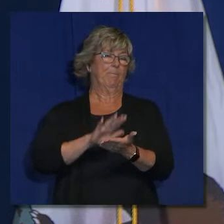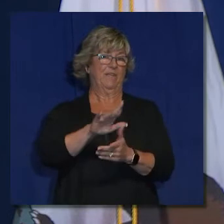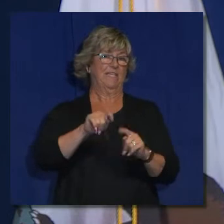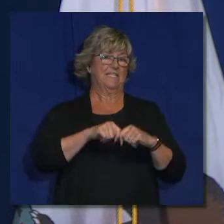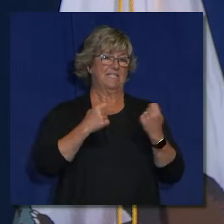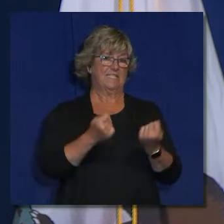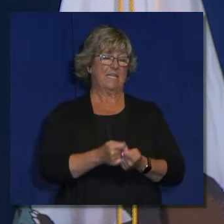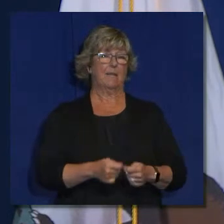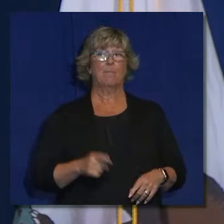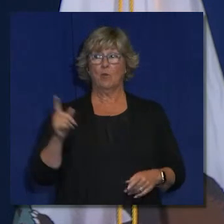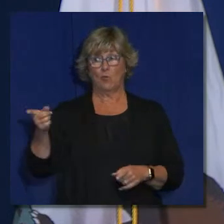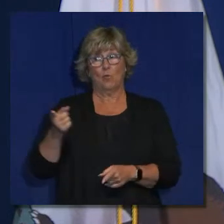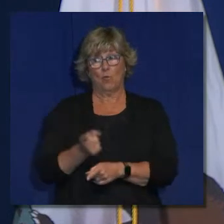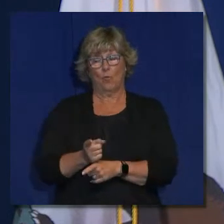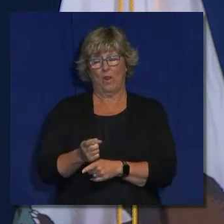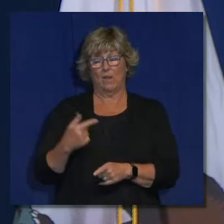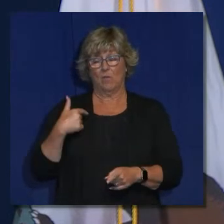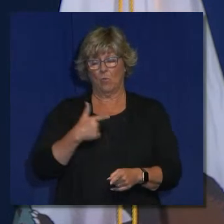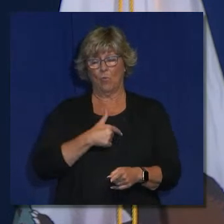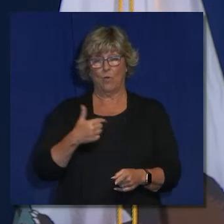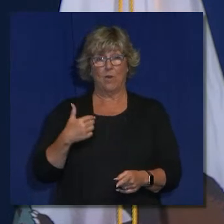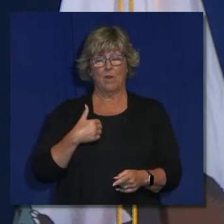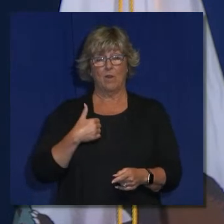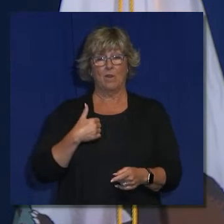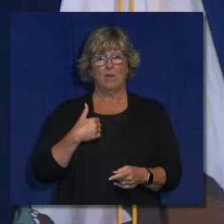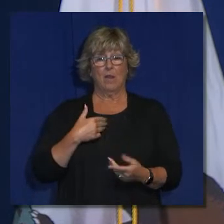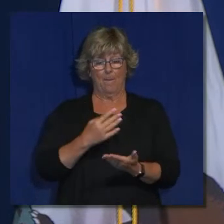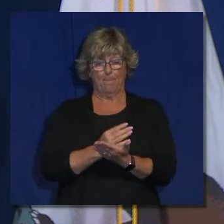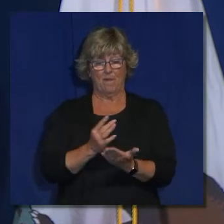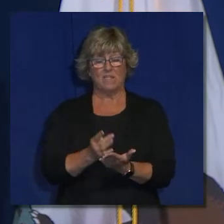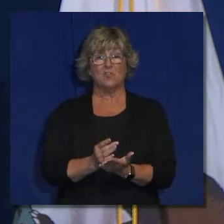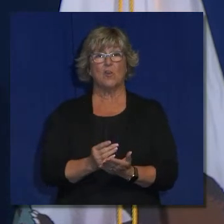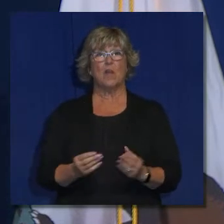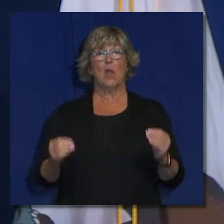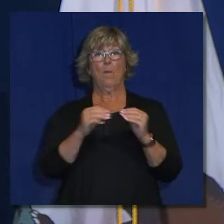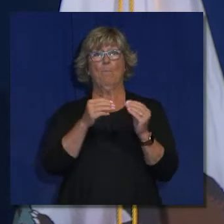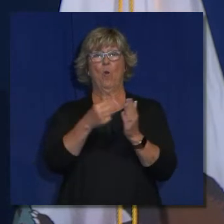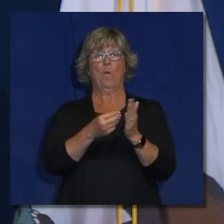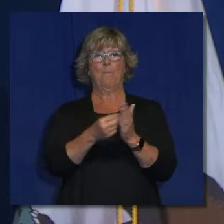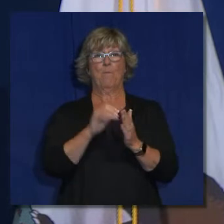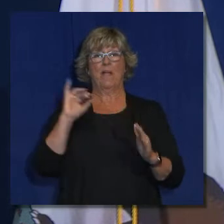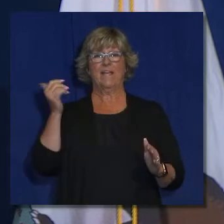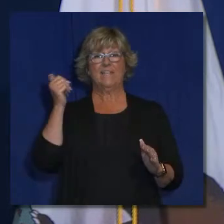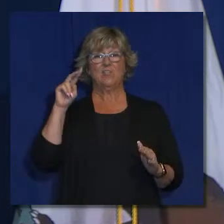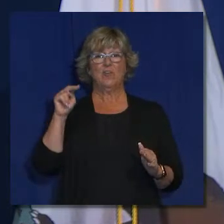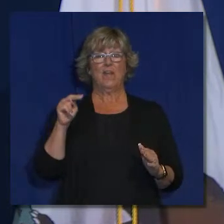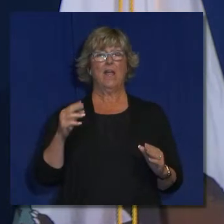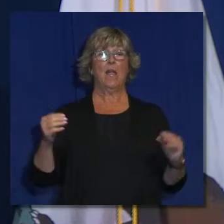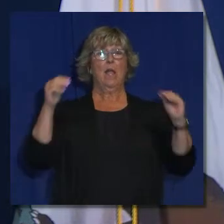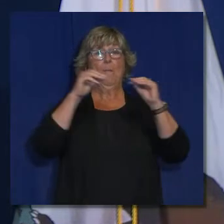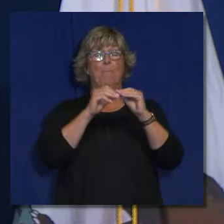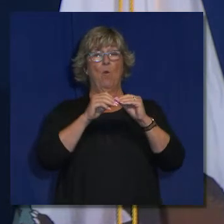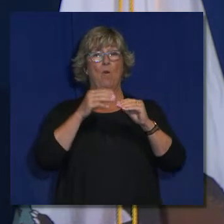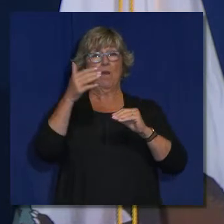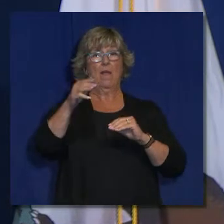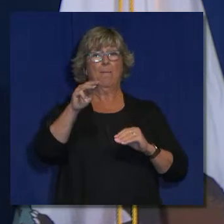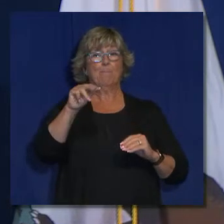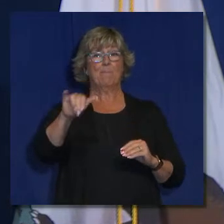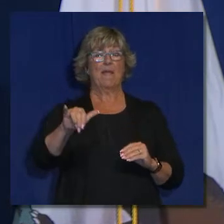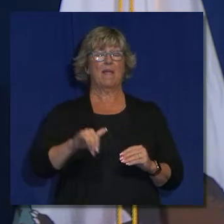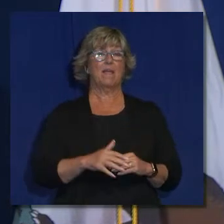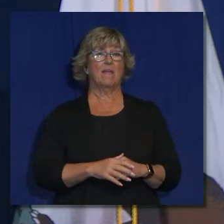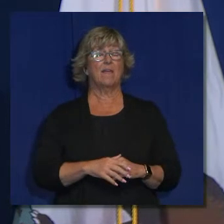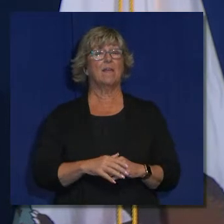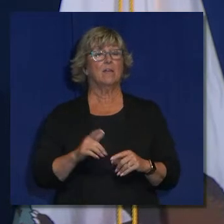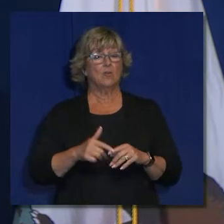team. You're correct. We have budgeted more money in January and more in May